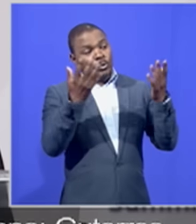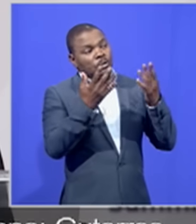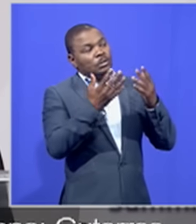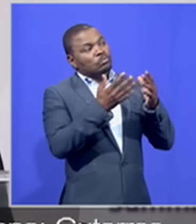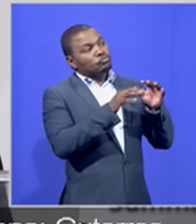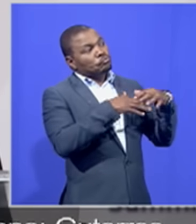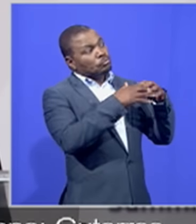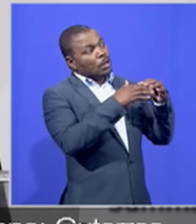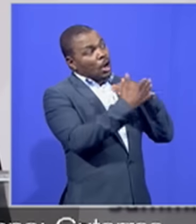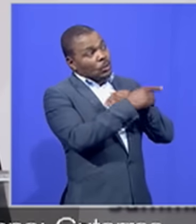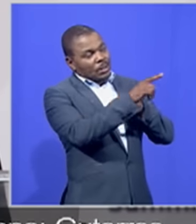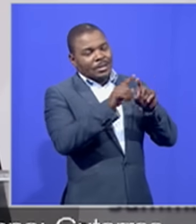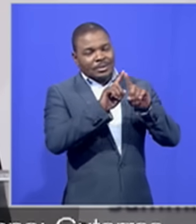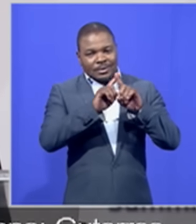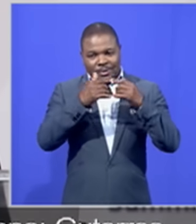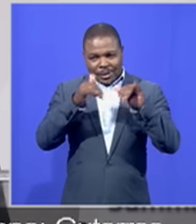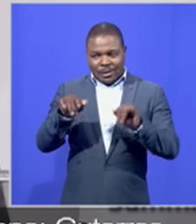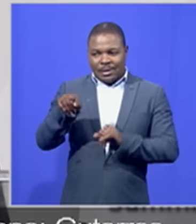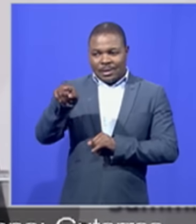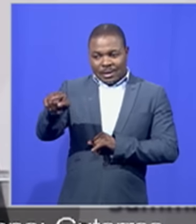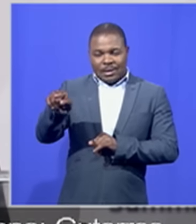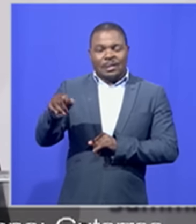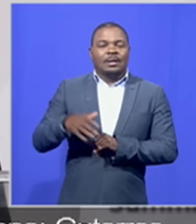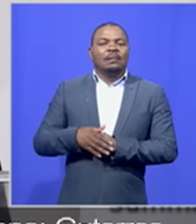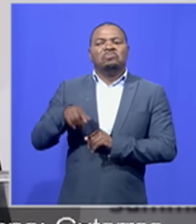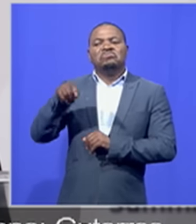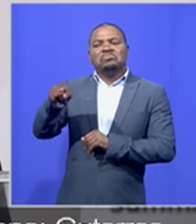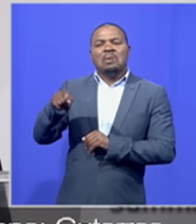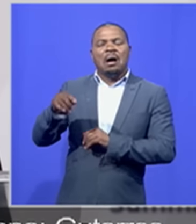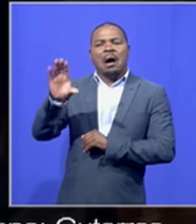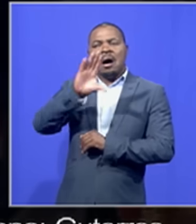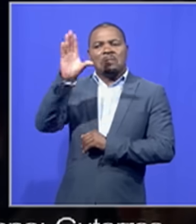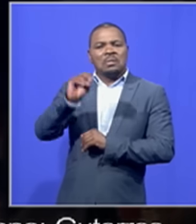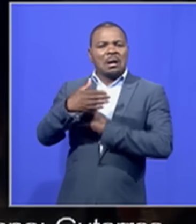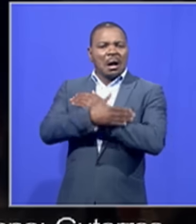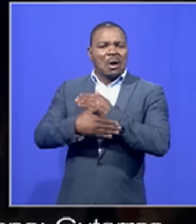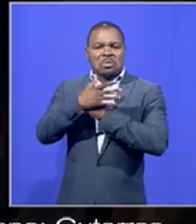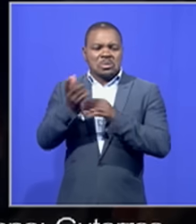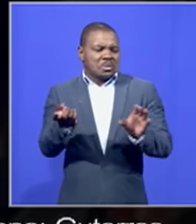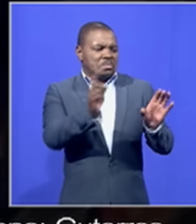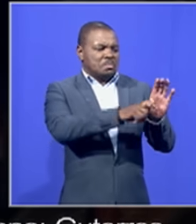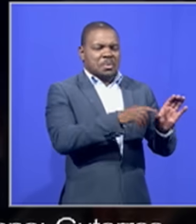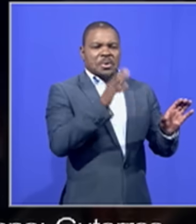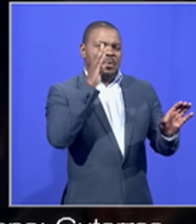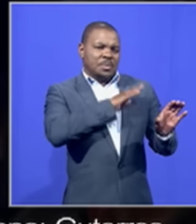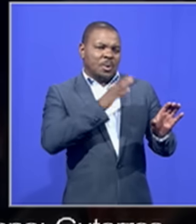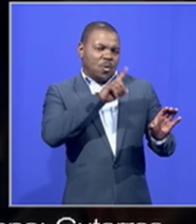African countries, were still under colonial rule and their voices were absent from the table.